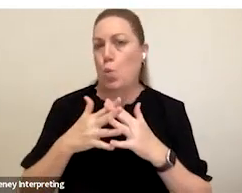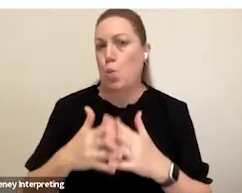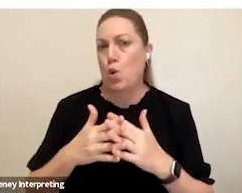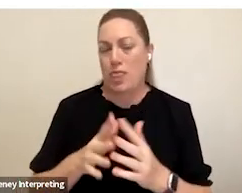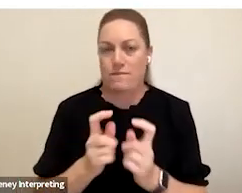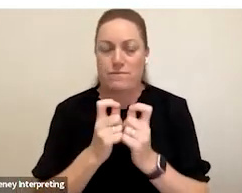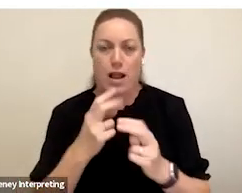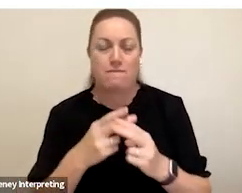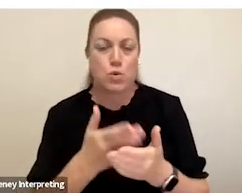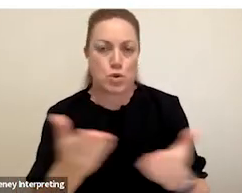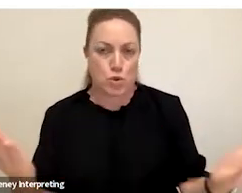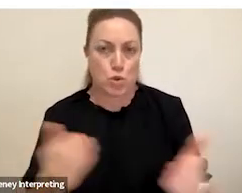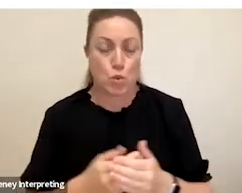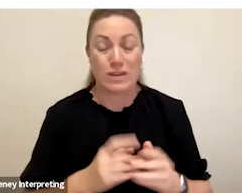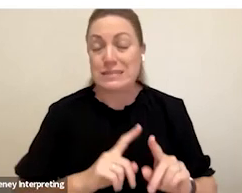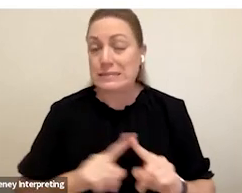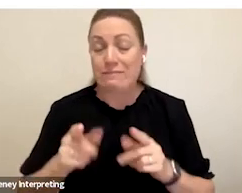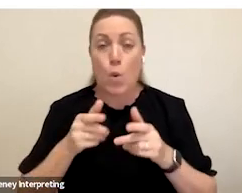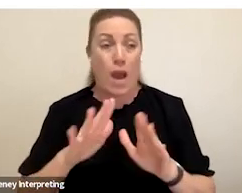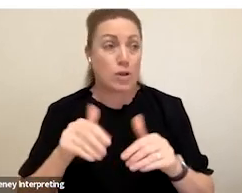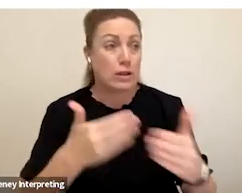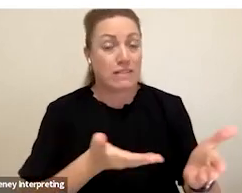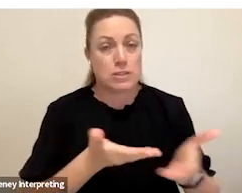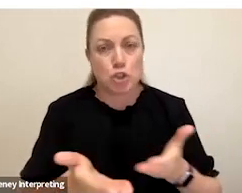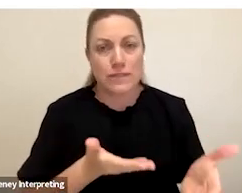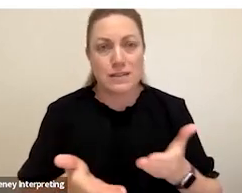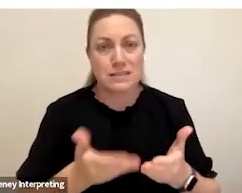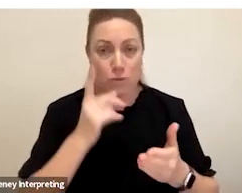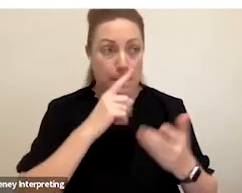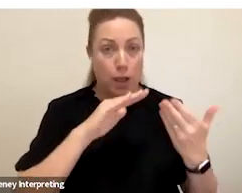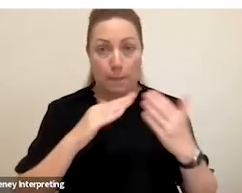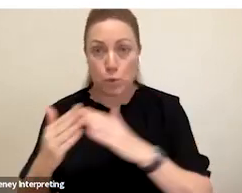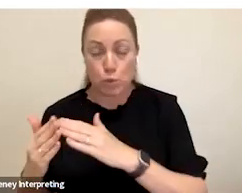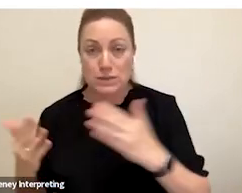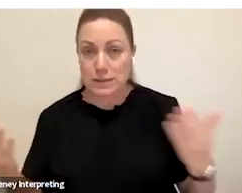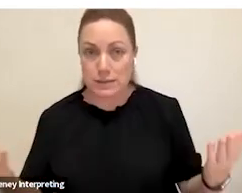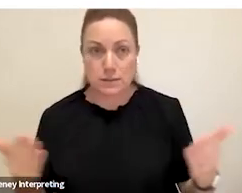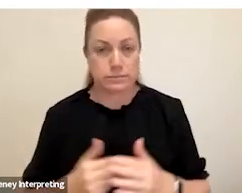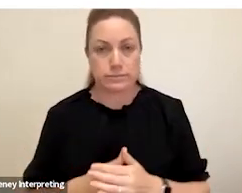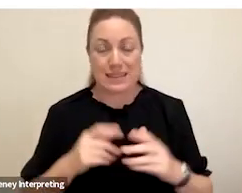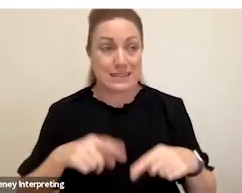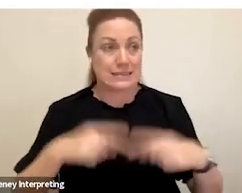multiple ways of delivering services to people in the community. There are multiple entry points and